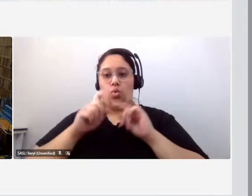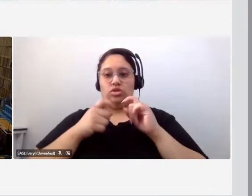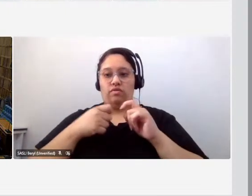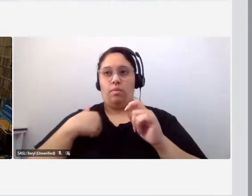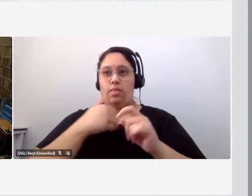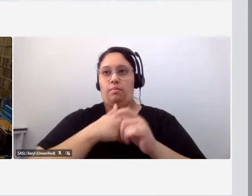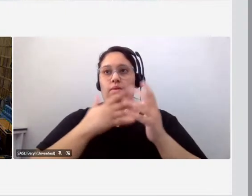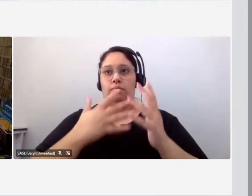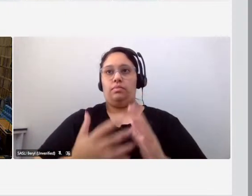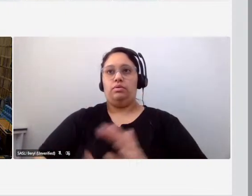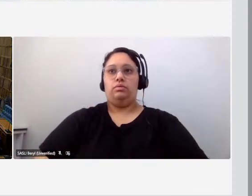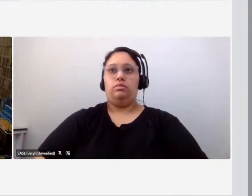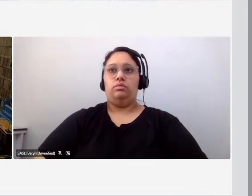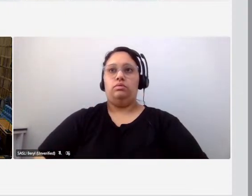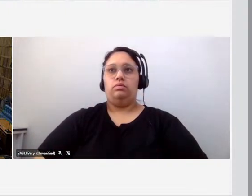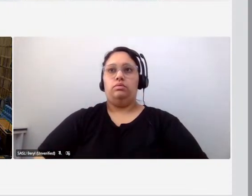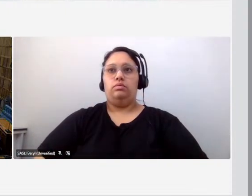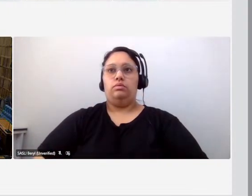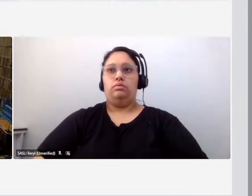members?